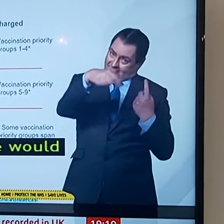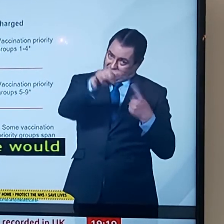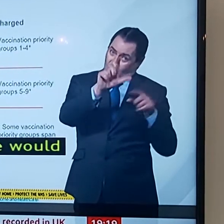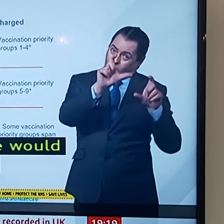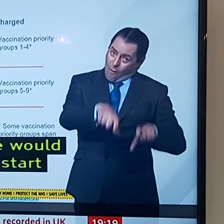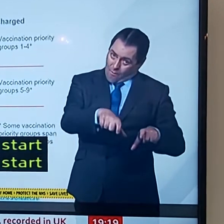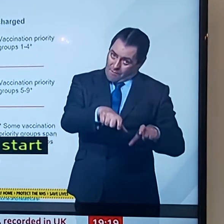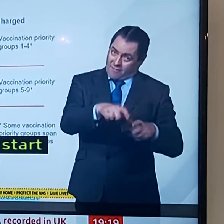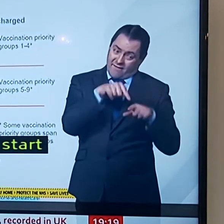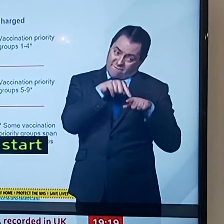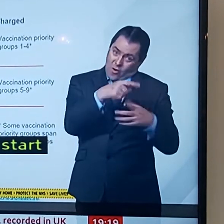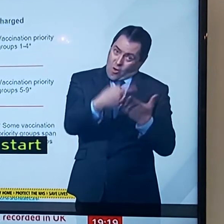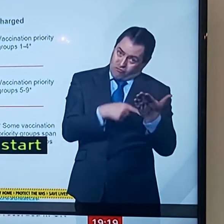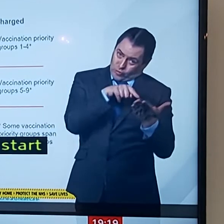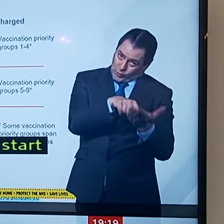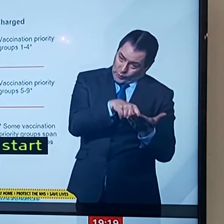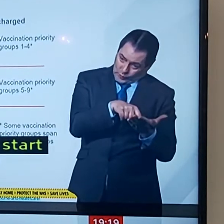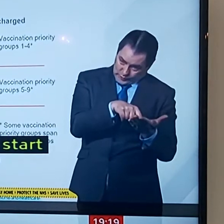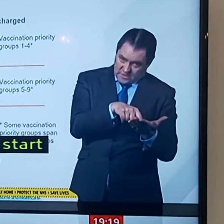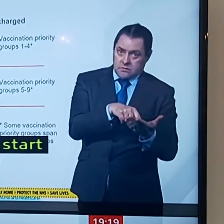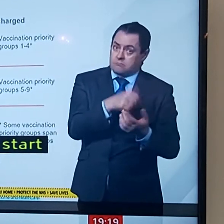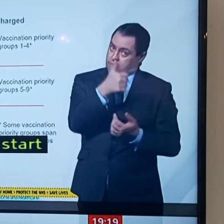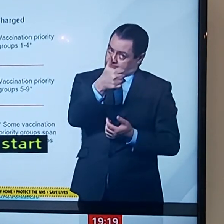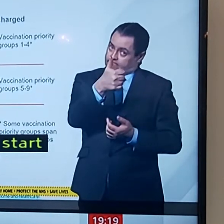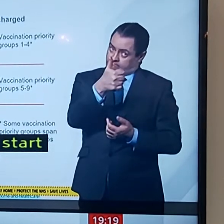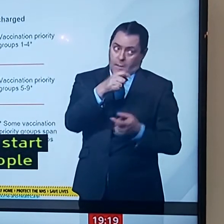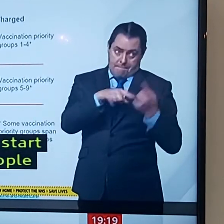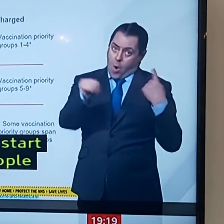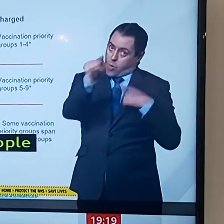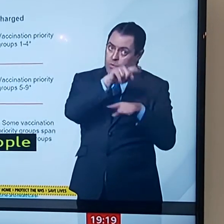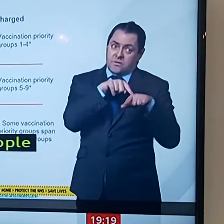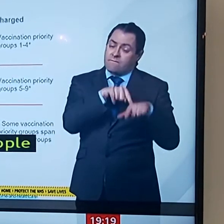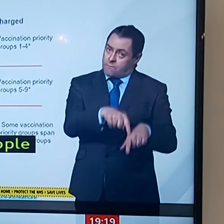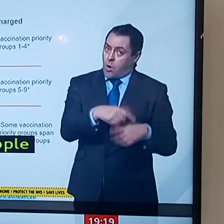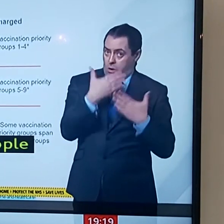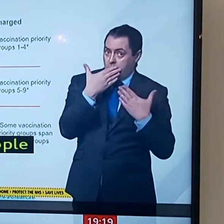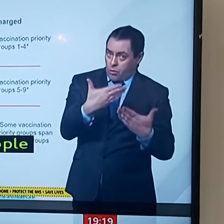lockdown guidance and instructions, which people are to an extraordinary